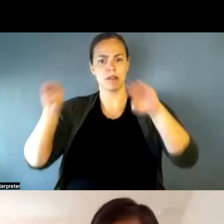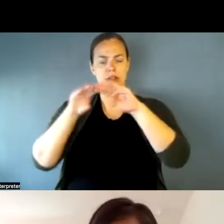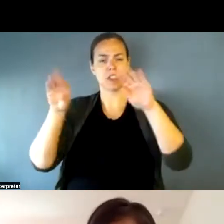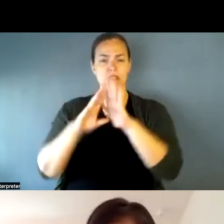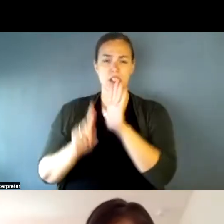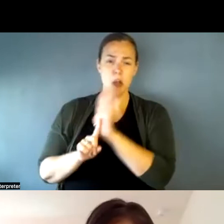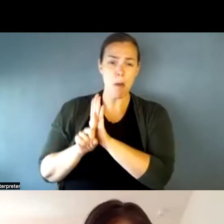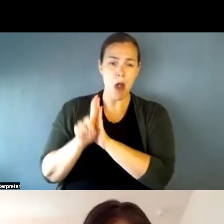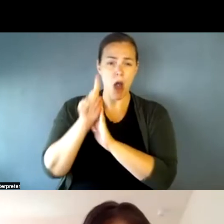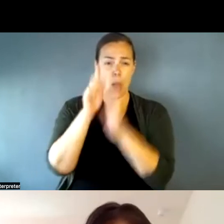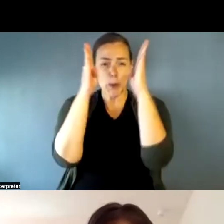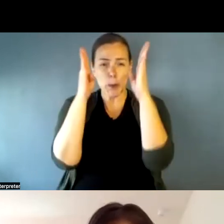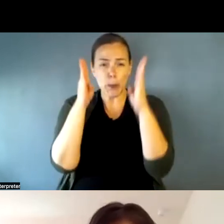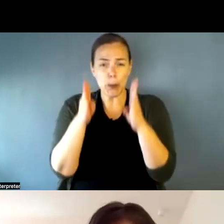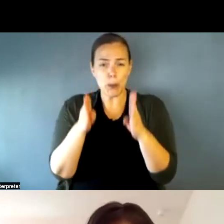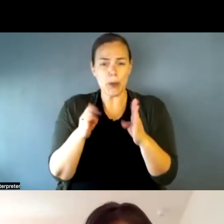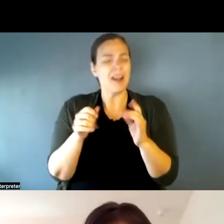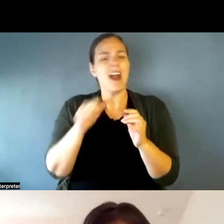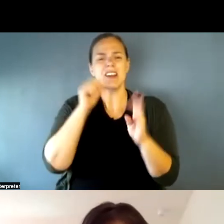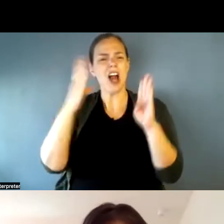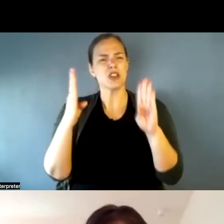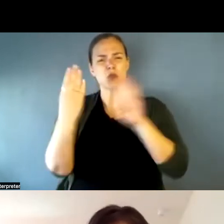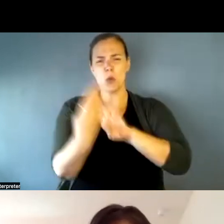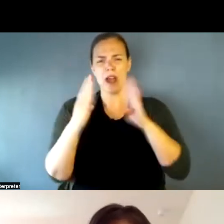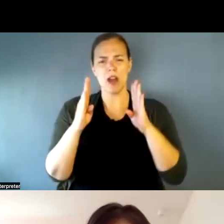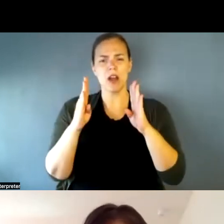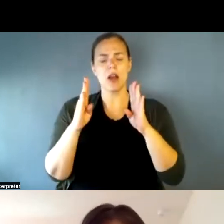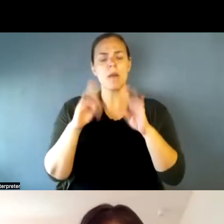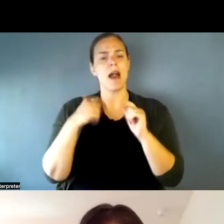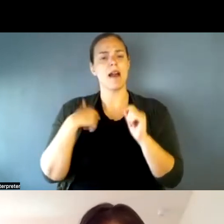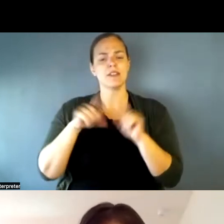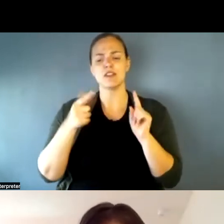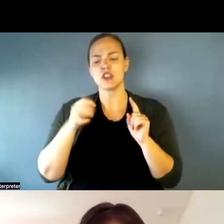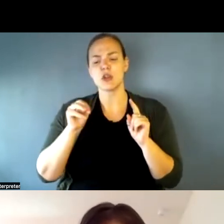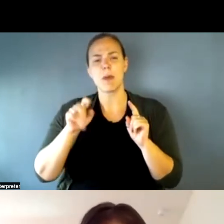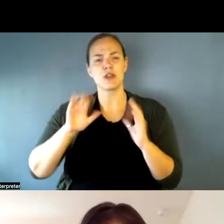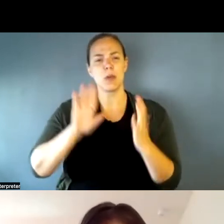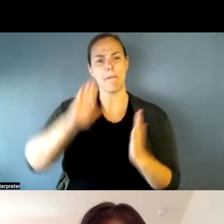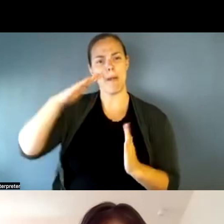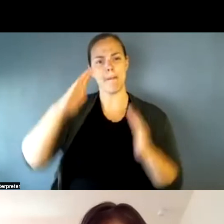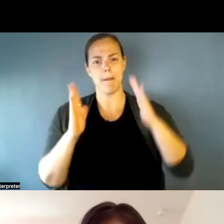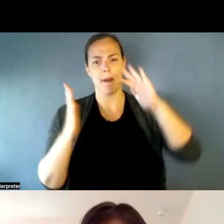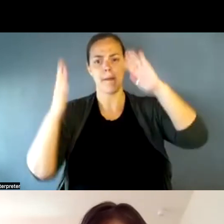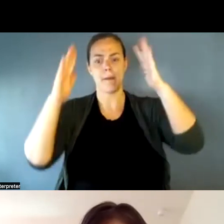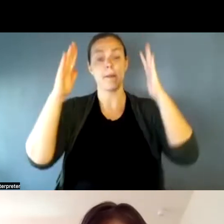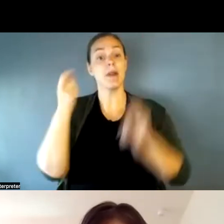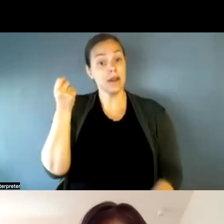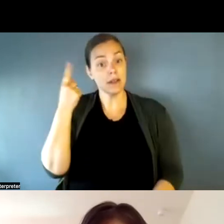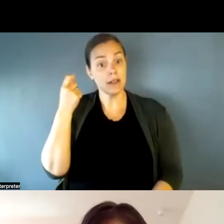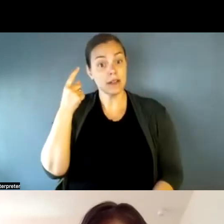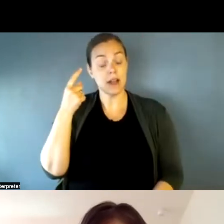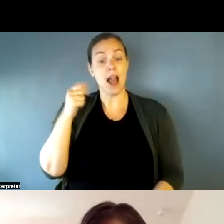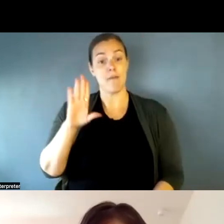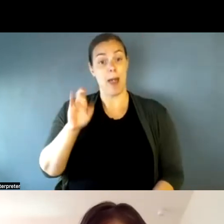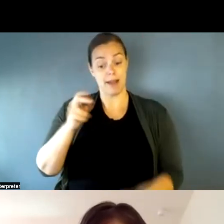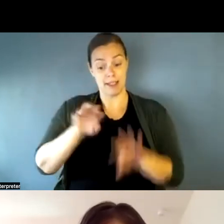tall, narrow building that's not square, but it has, geometric shapes to it. And these gardens grow out over the balconies